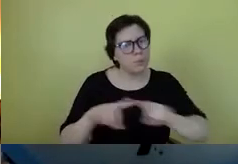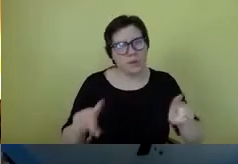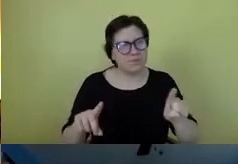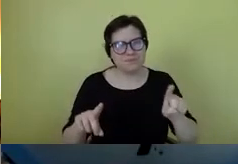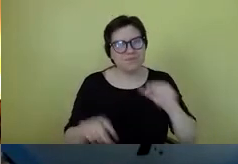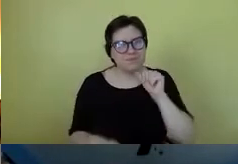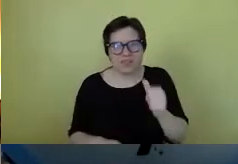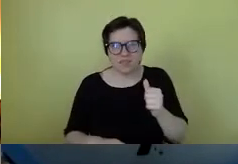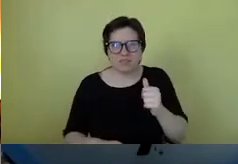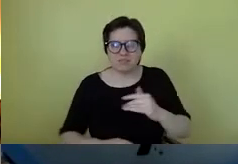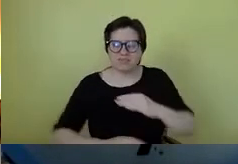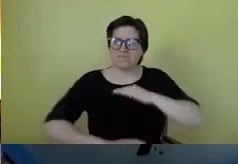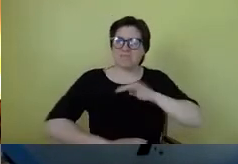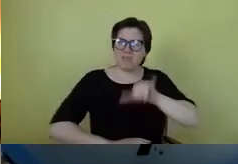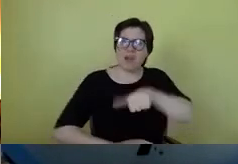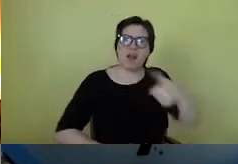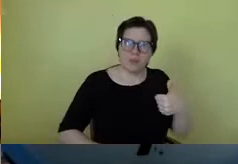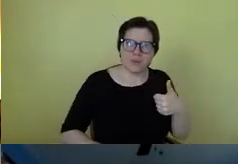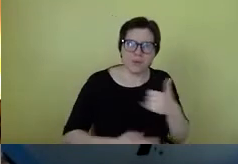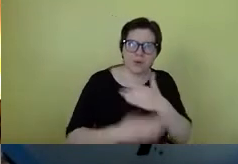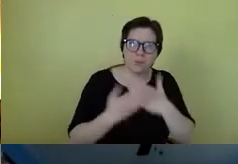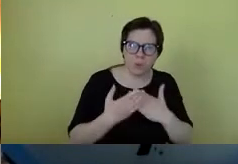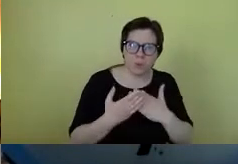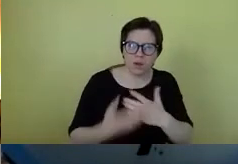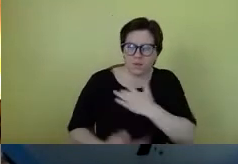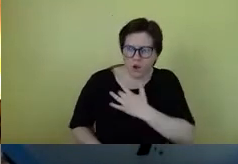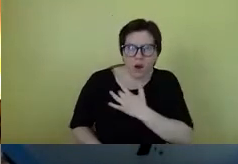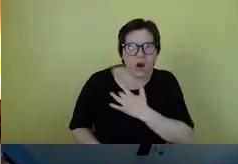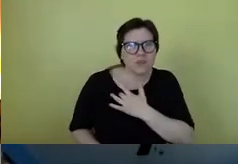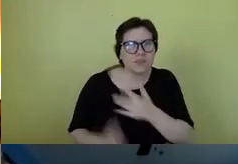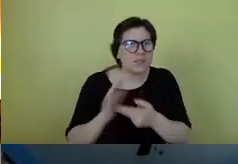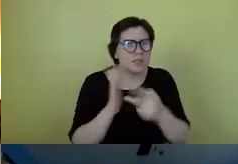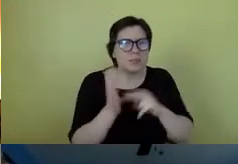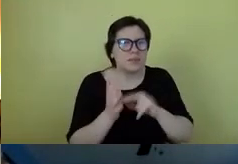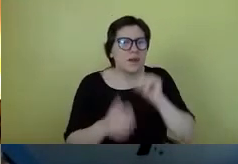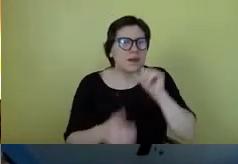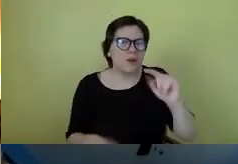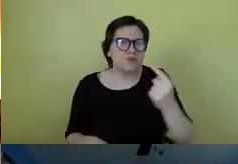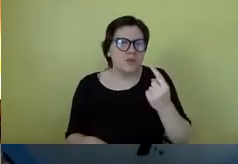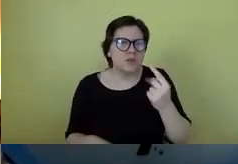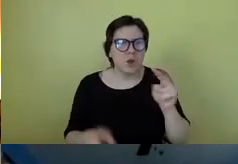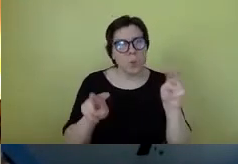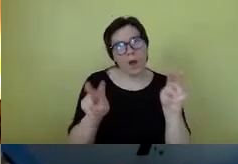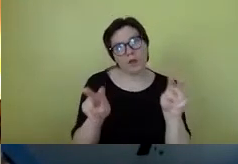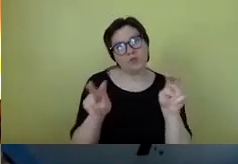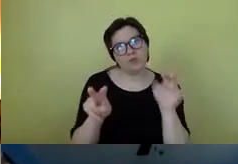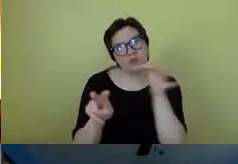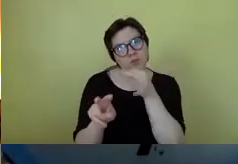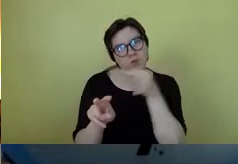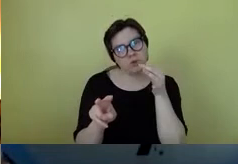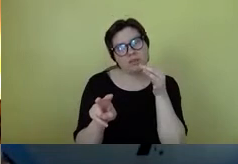other component of our hearts, which is not just to watch Eucharist, but